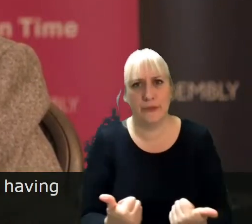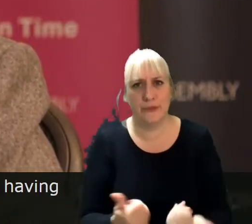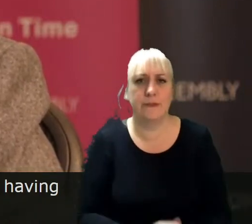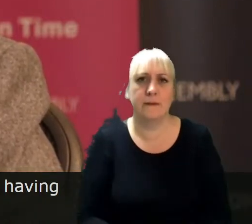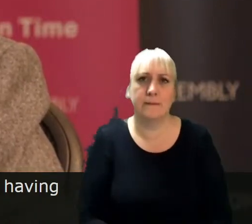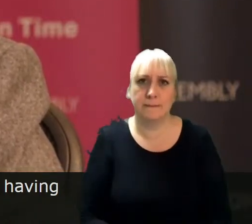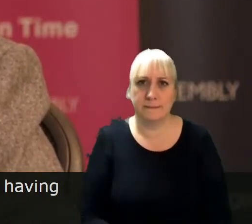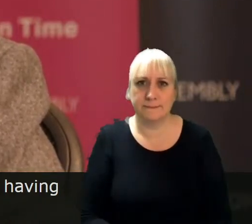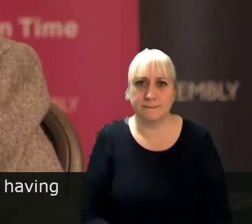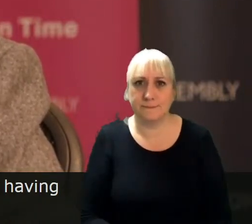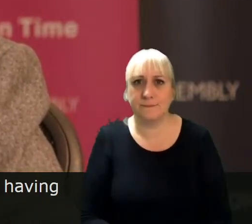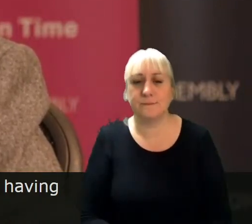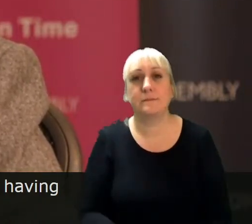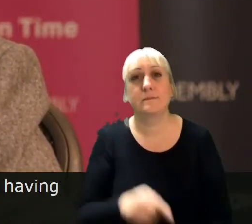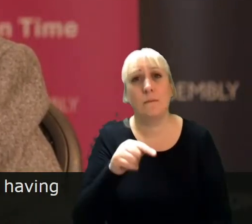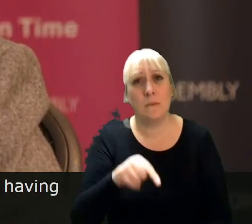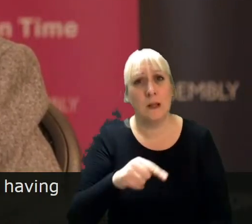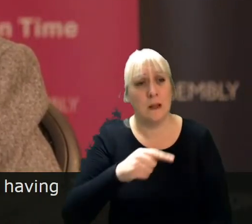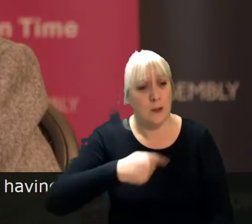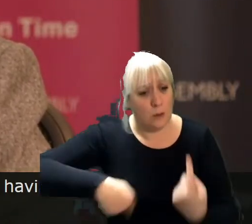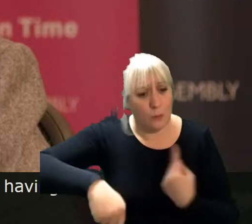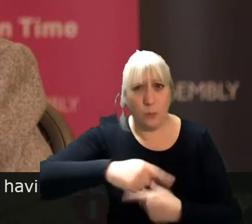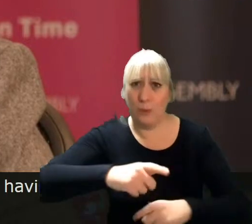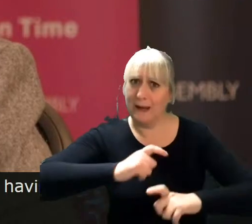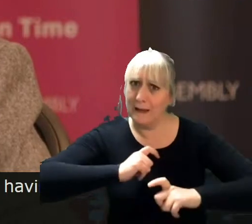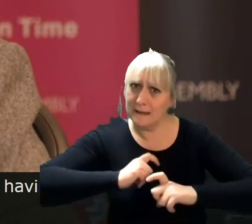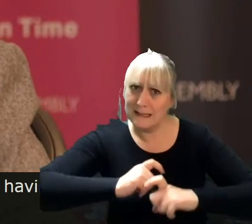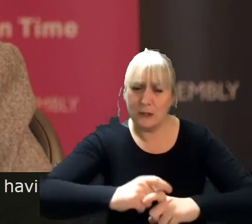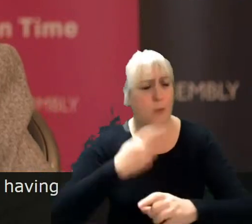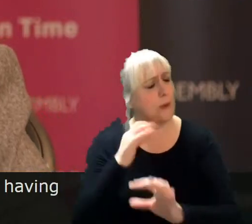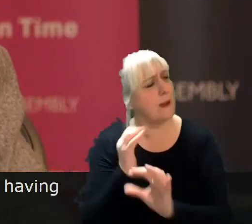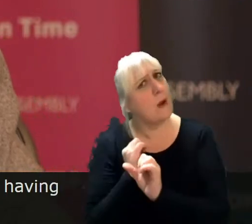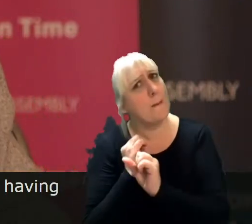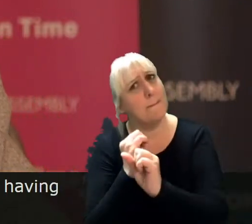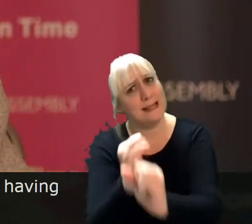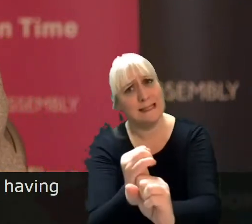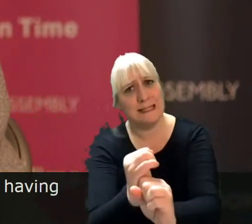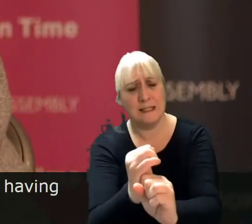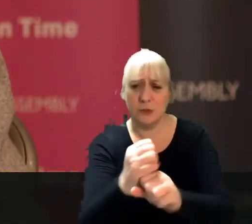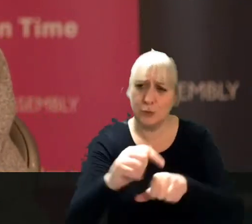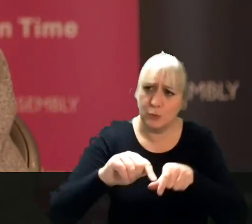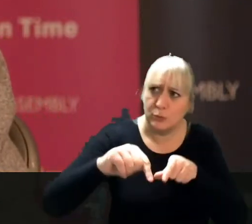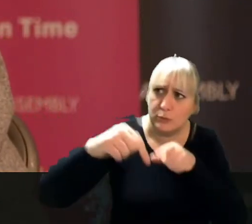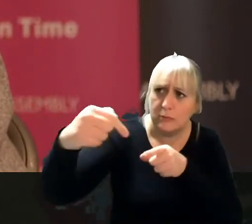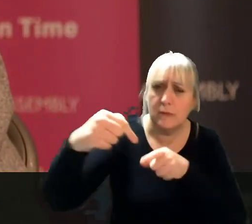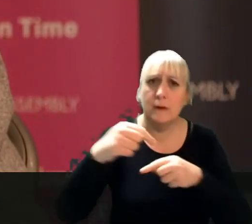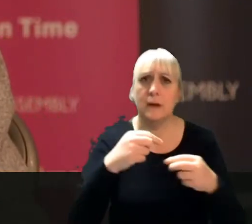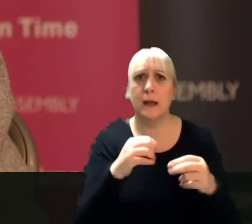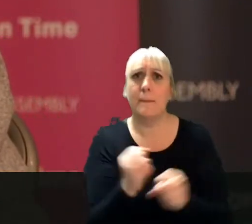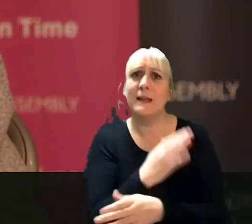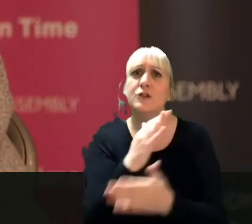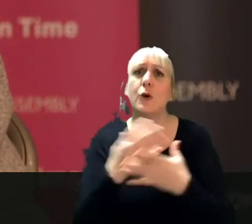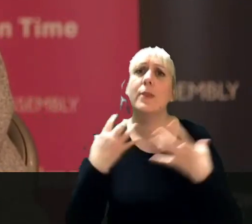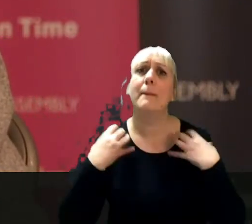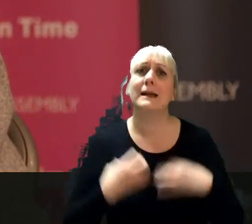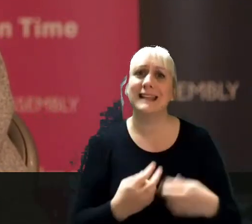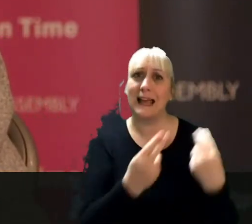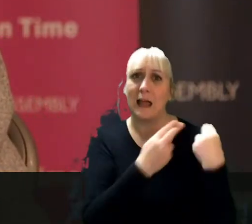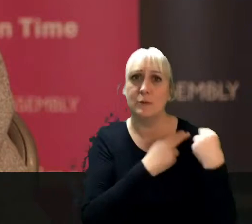remain and we continue to be committed in our duty to hold the Mayor to account in the interest of all